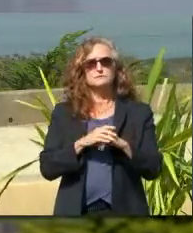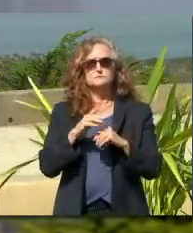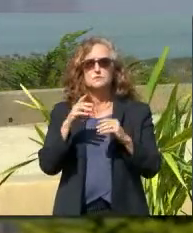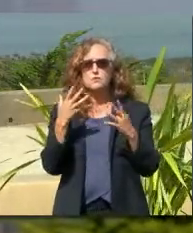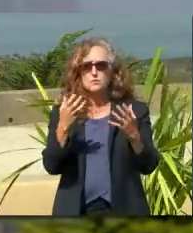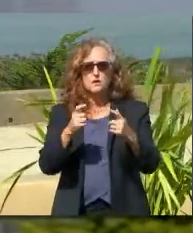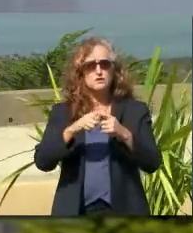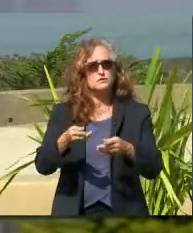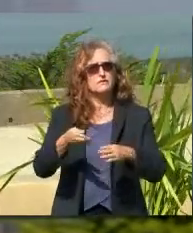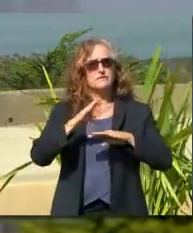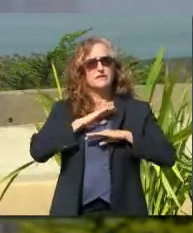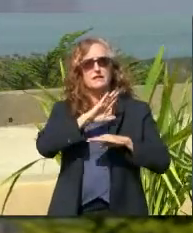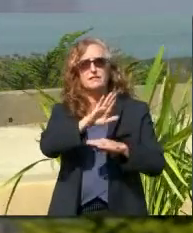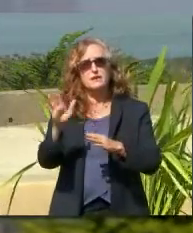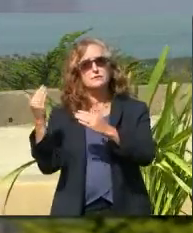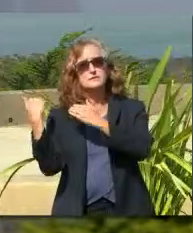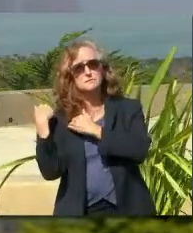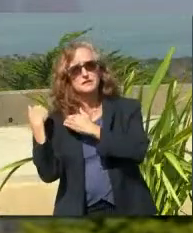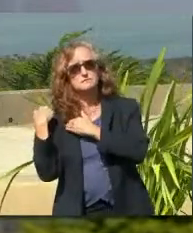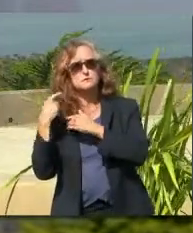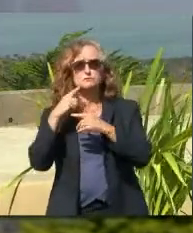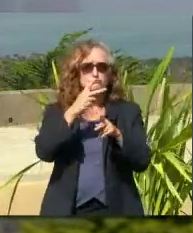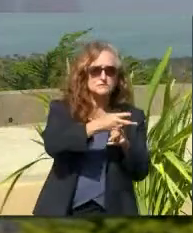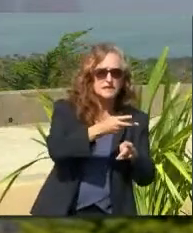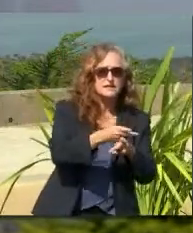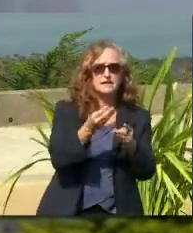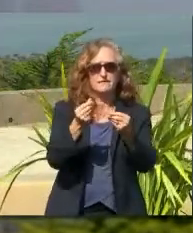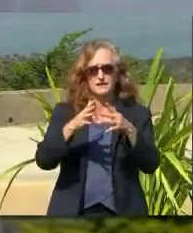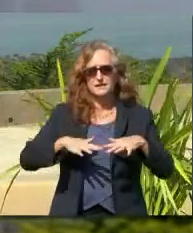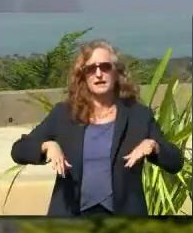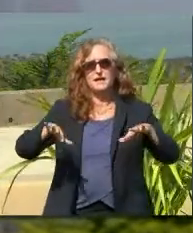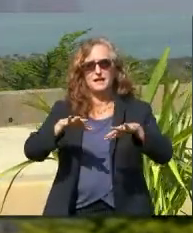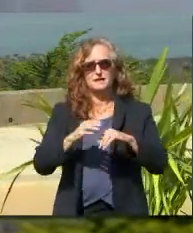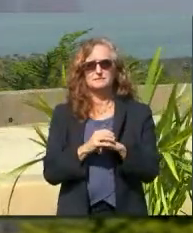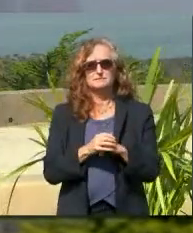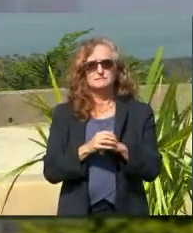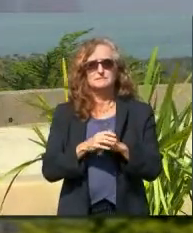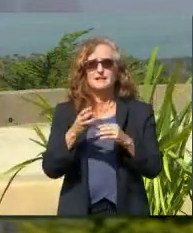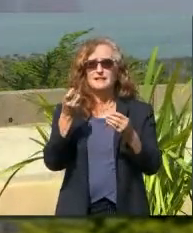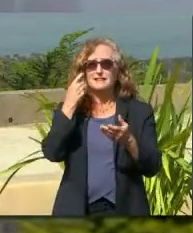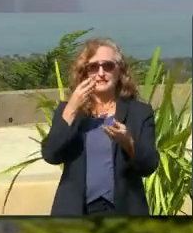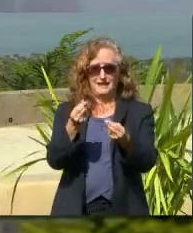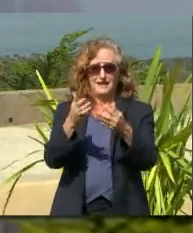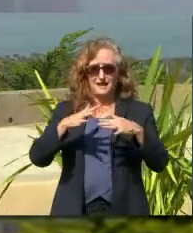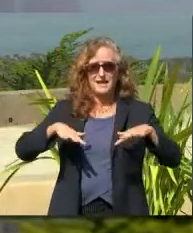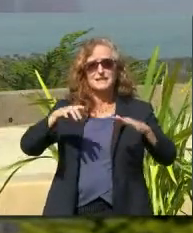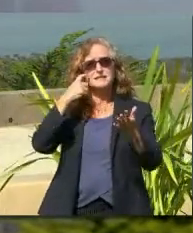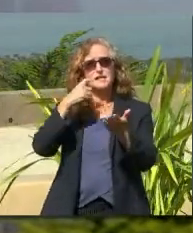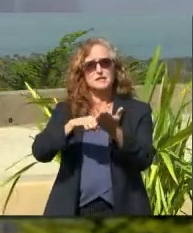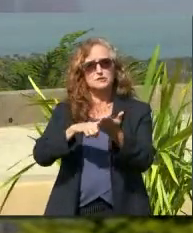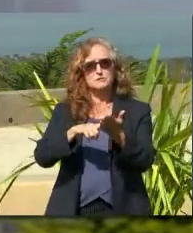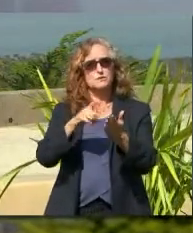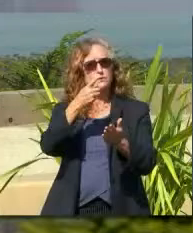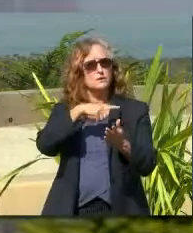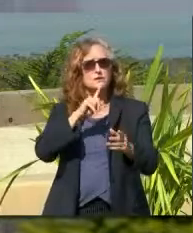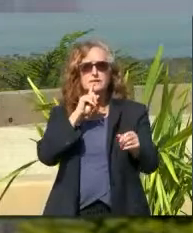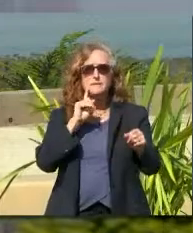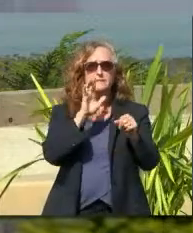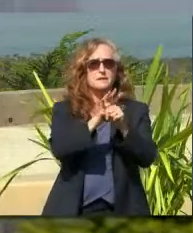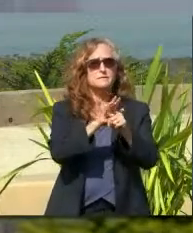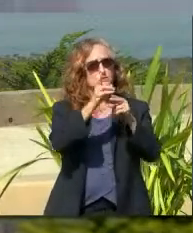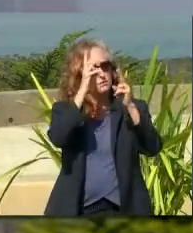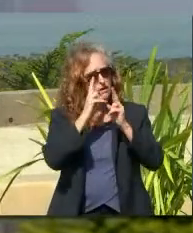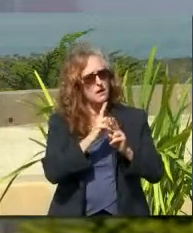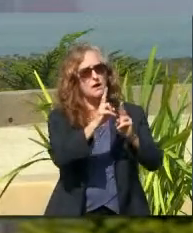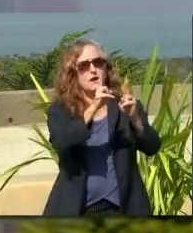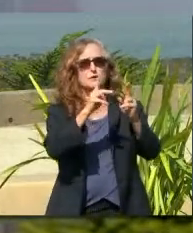to fulfill their responsibilities as stewards. Let this land acknowledgement stand as a commitment to honoring the